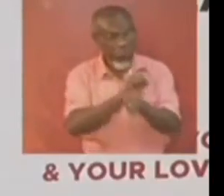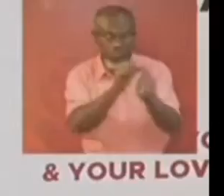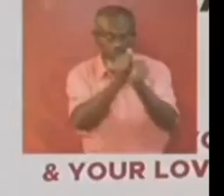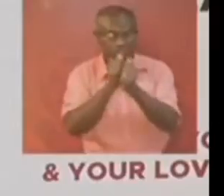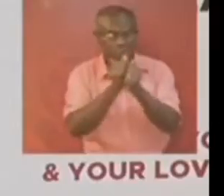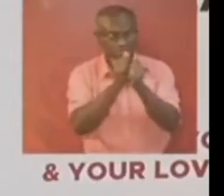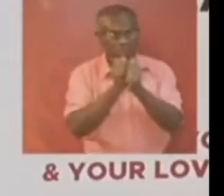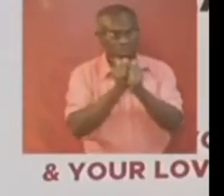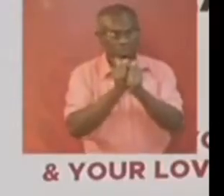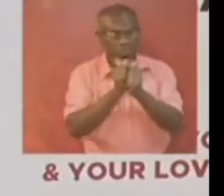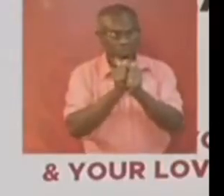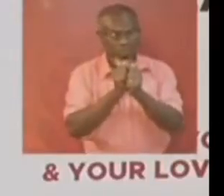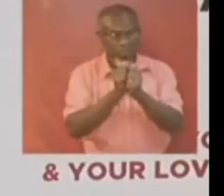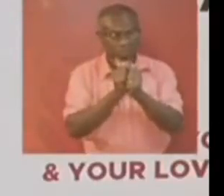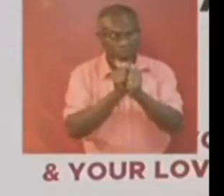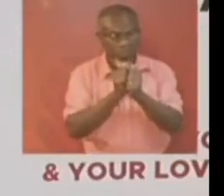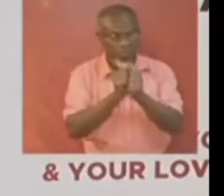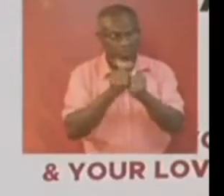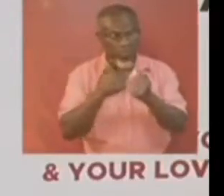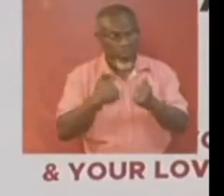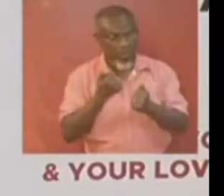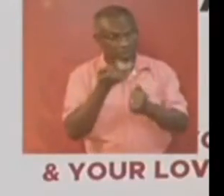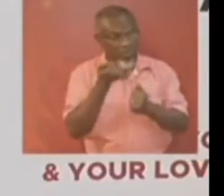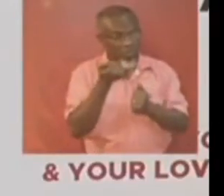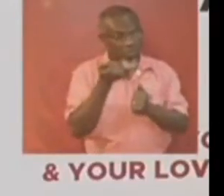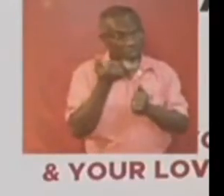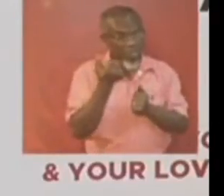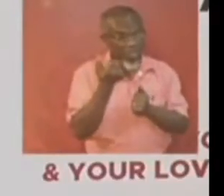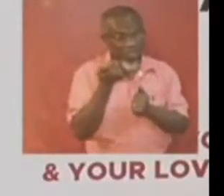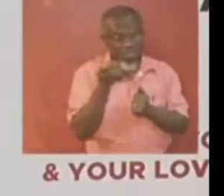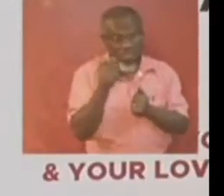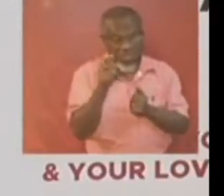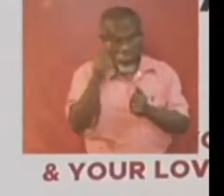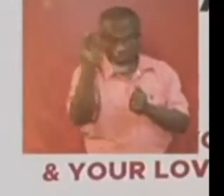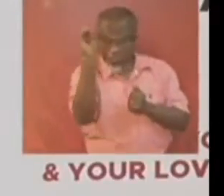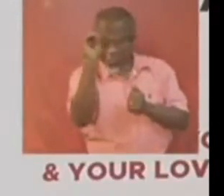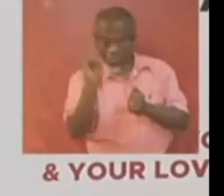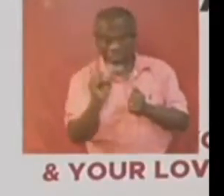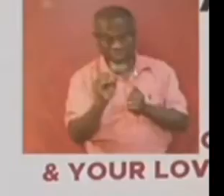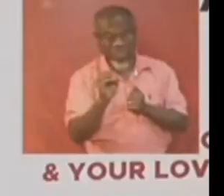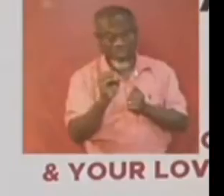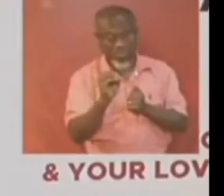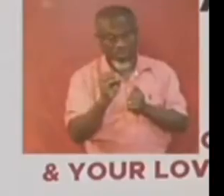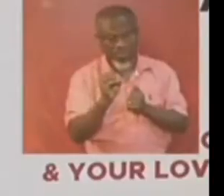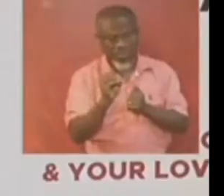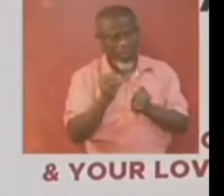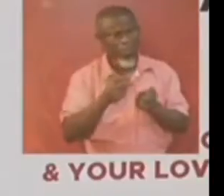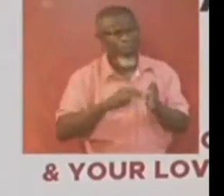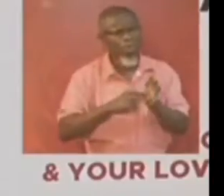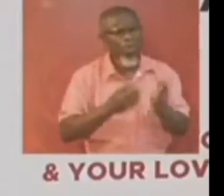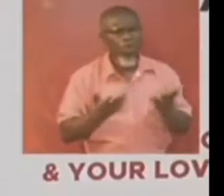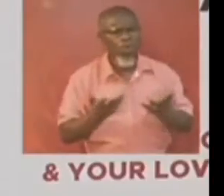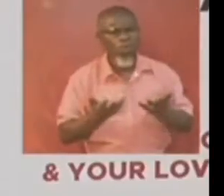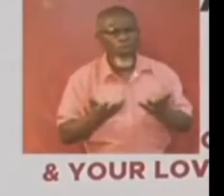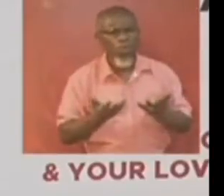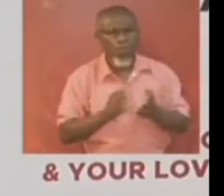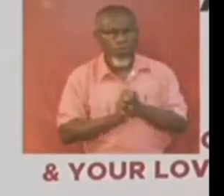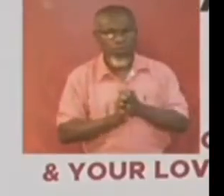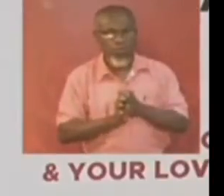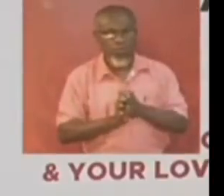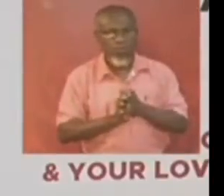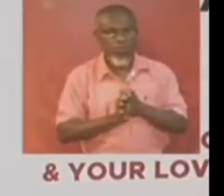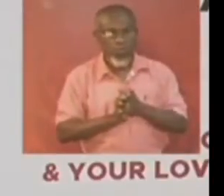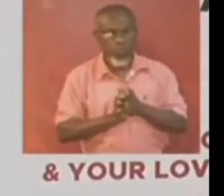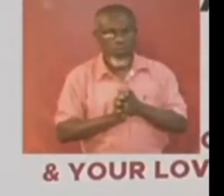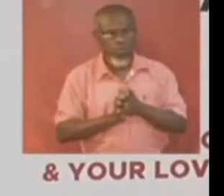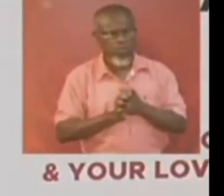overall occupancy of 13%. And when we speak of this percentage occupancy, we are looking at